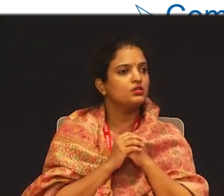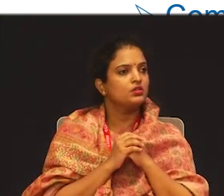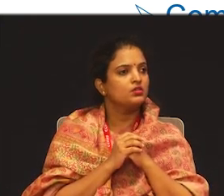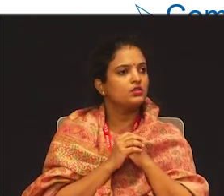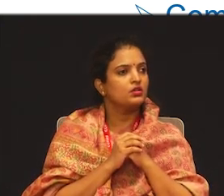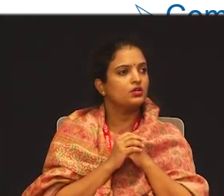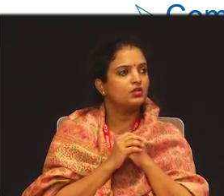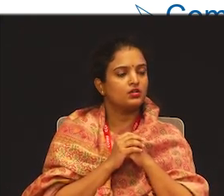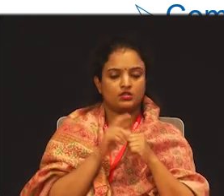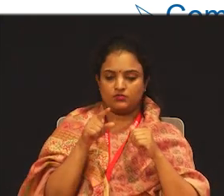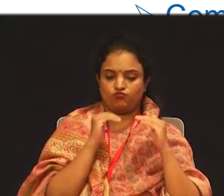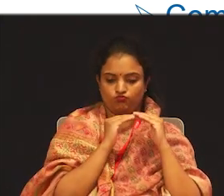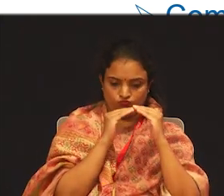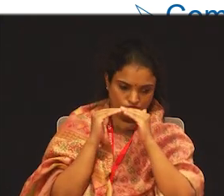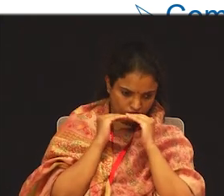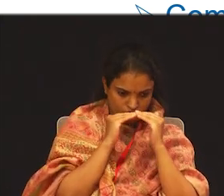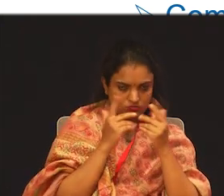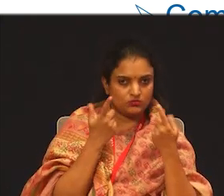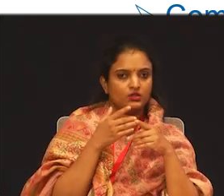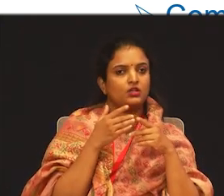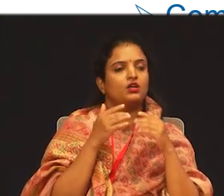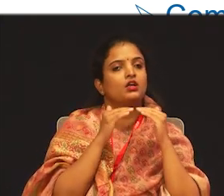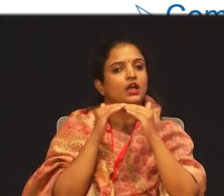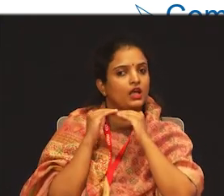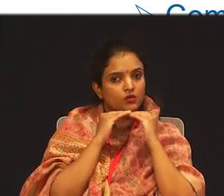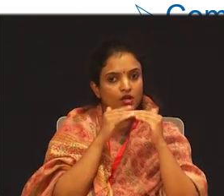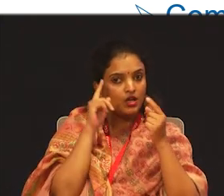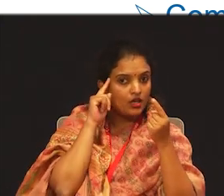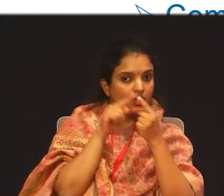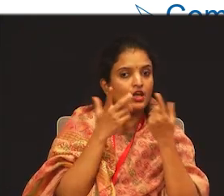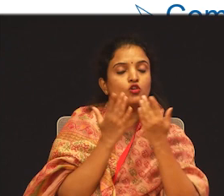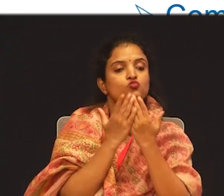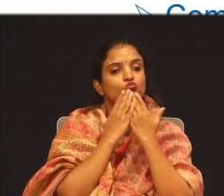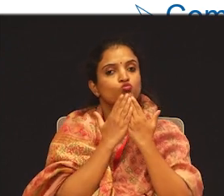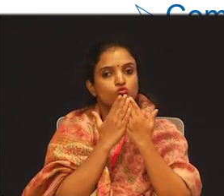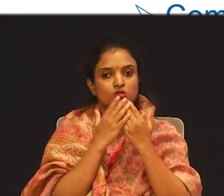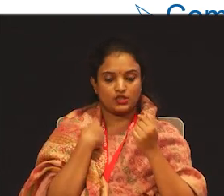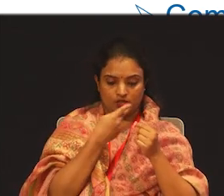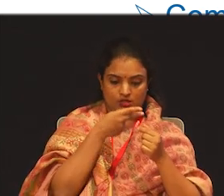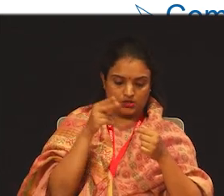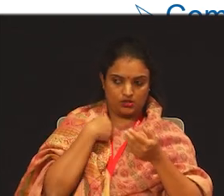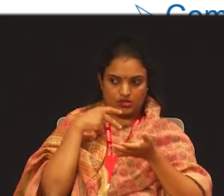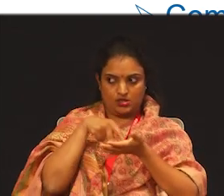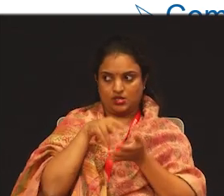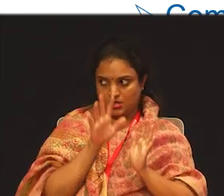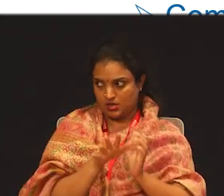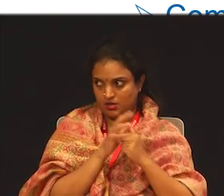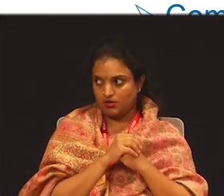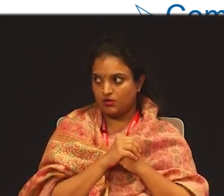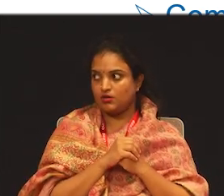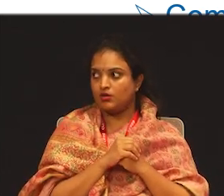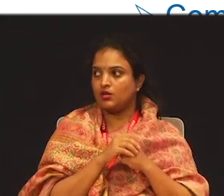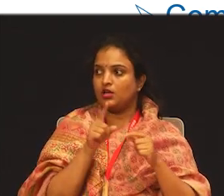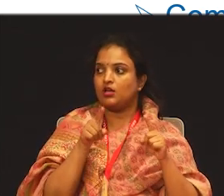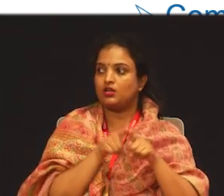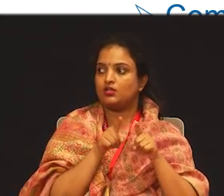term is equity and equality, which we understood with the example of the stool given to our MC so that she'll be